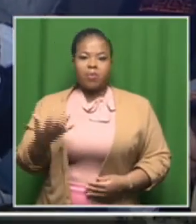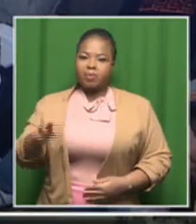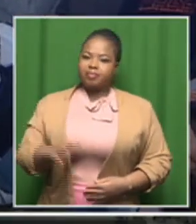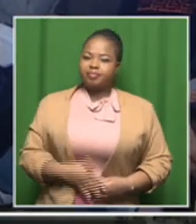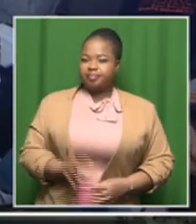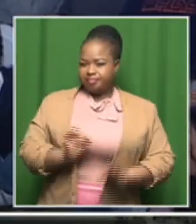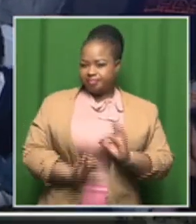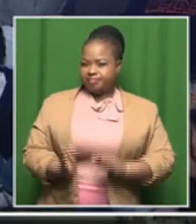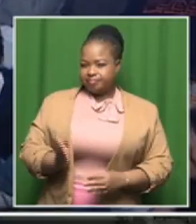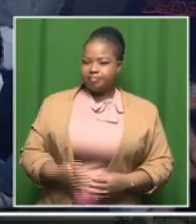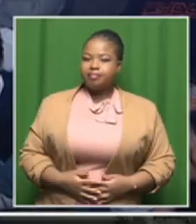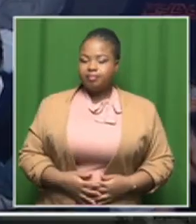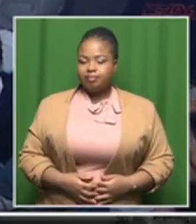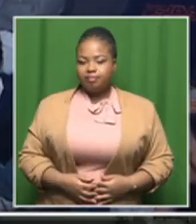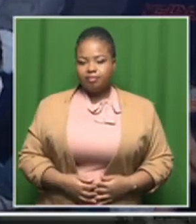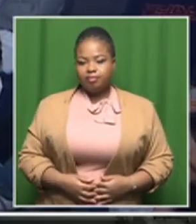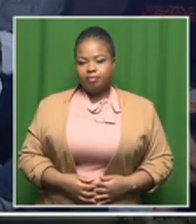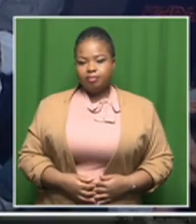to me about that.